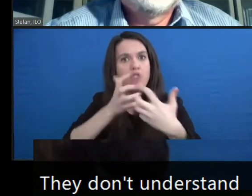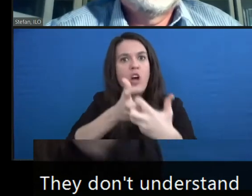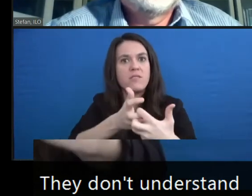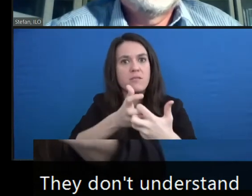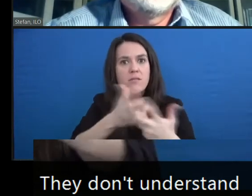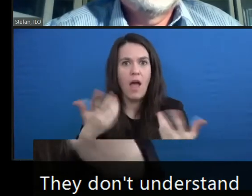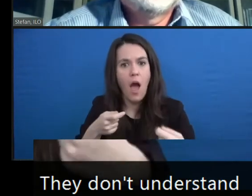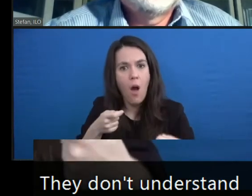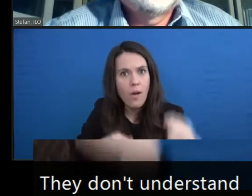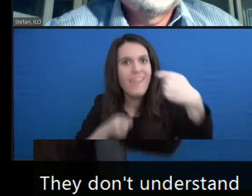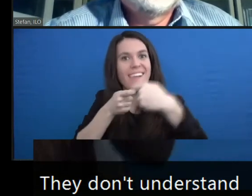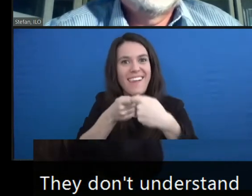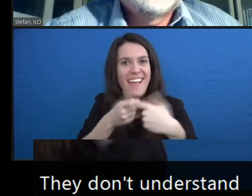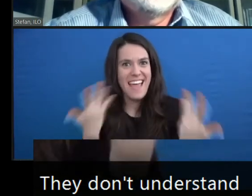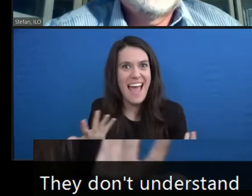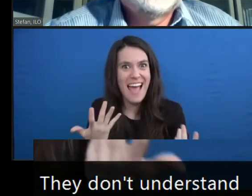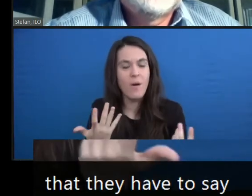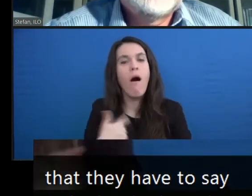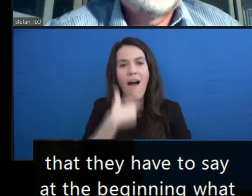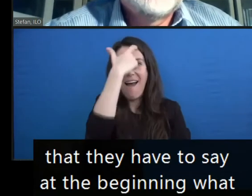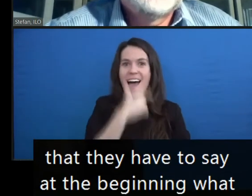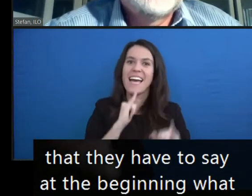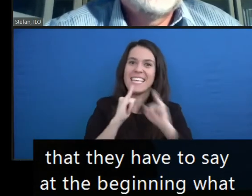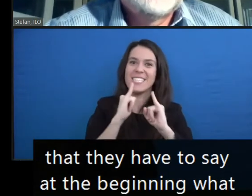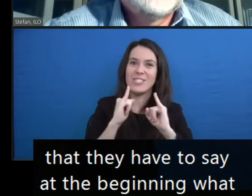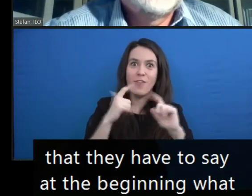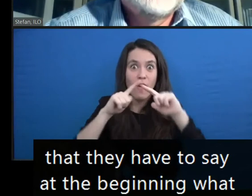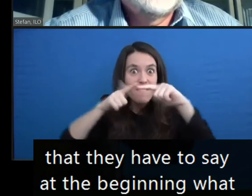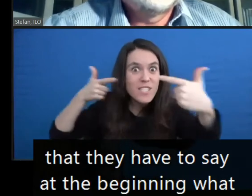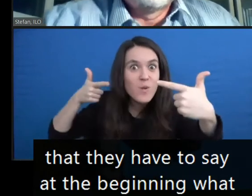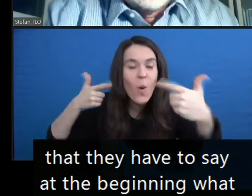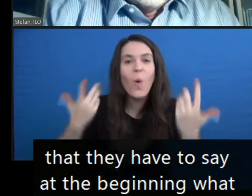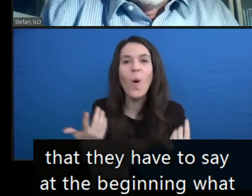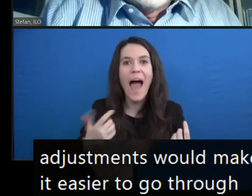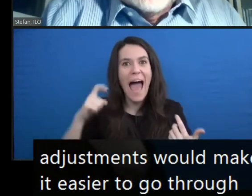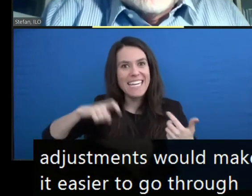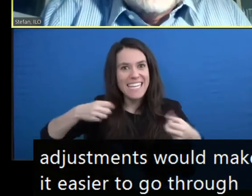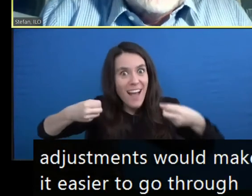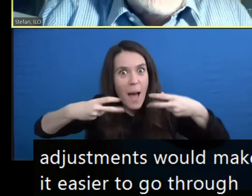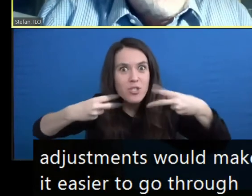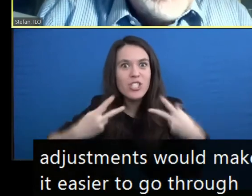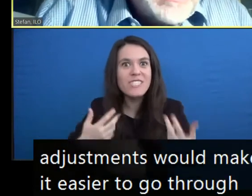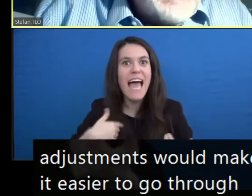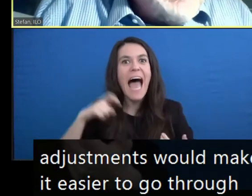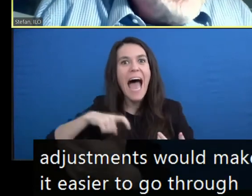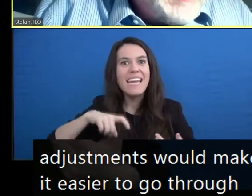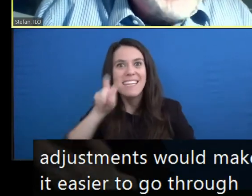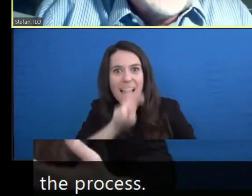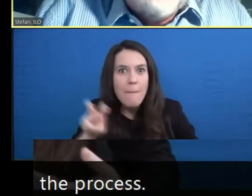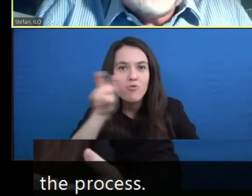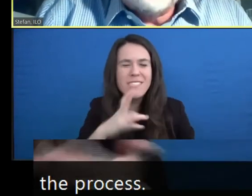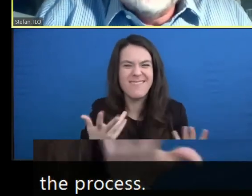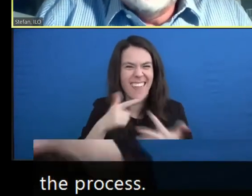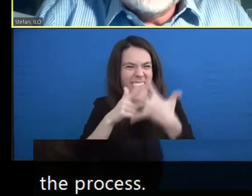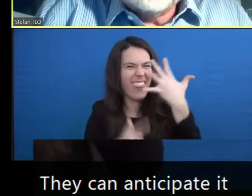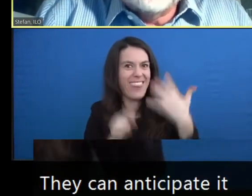they can anticipate, I'm going to be interviewed on a video. Oh, I need captions. I better tell them. So it's Susan, if Celine